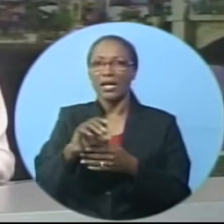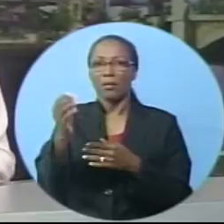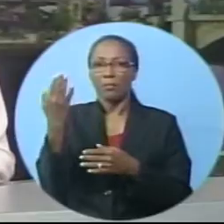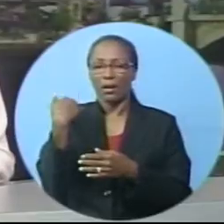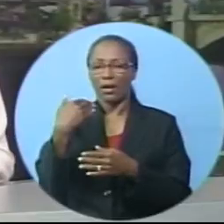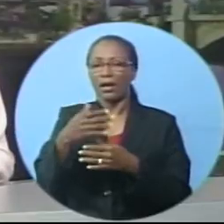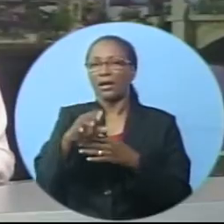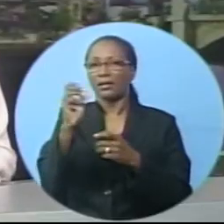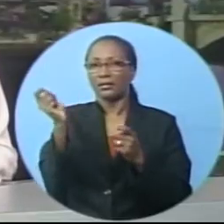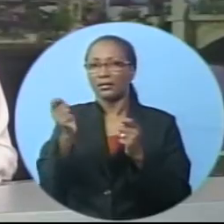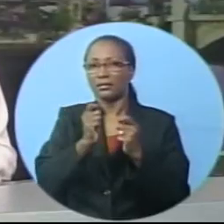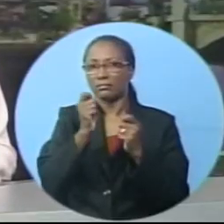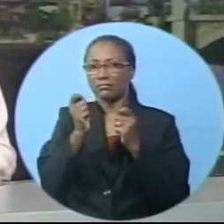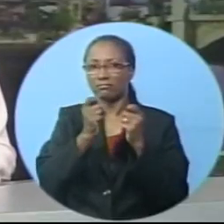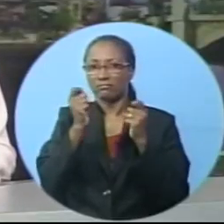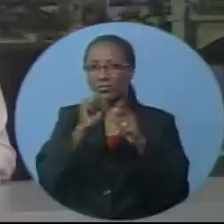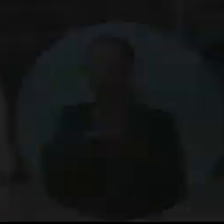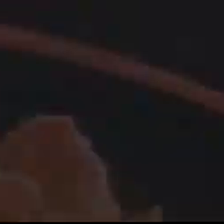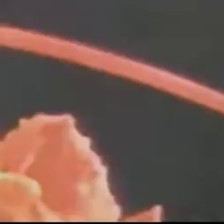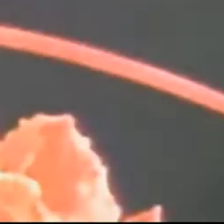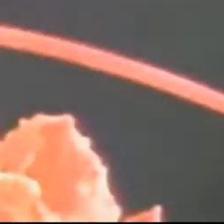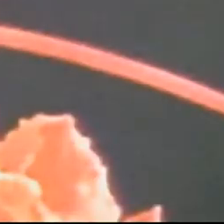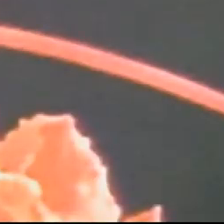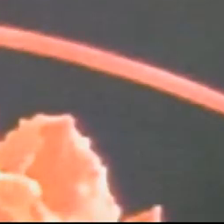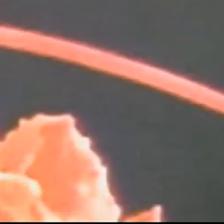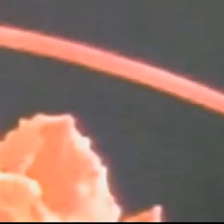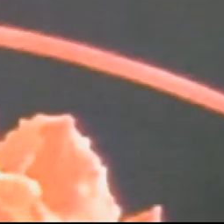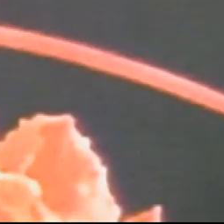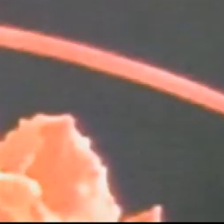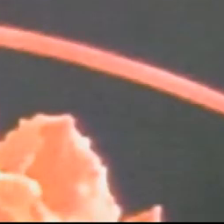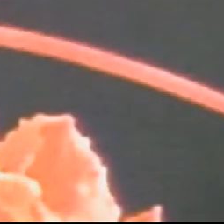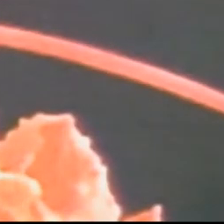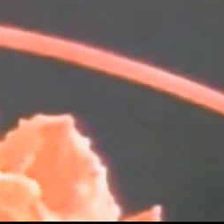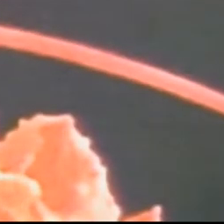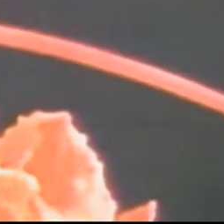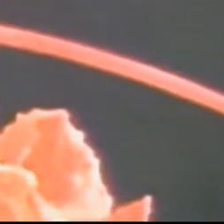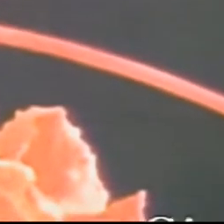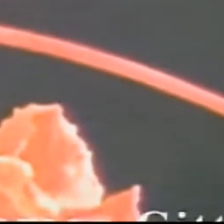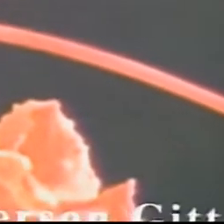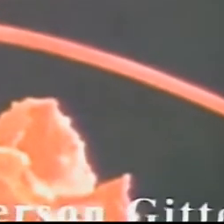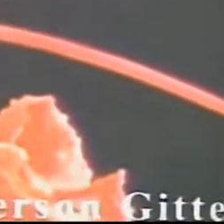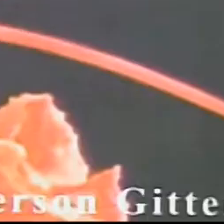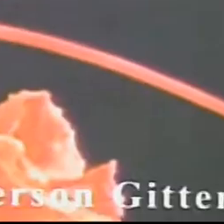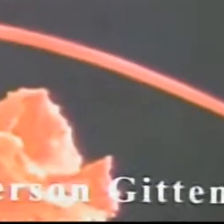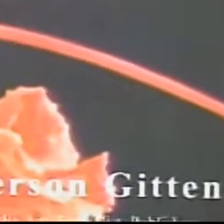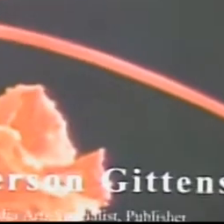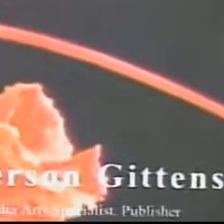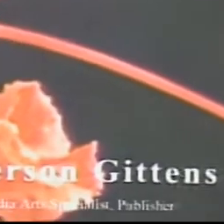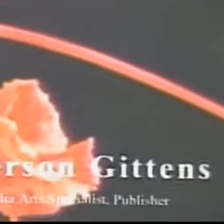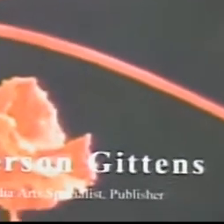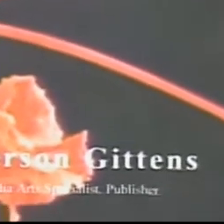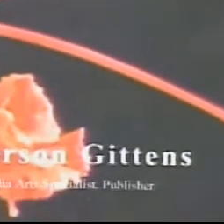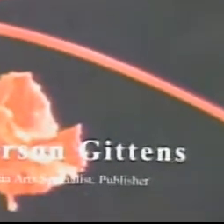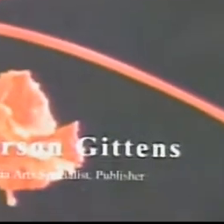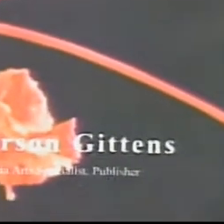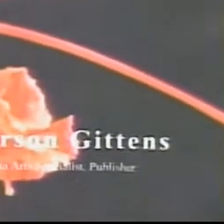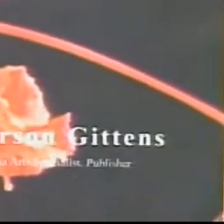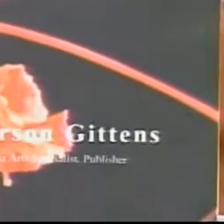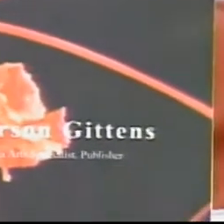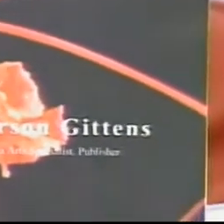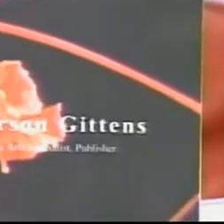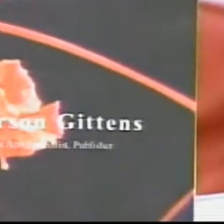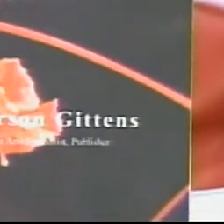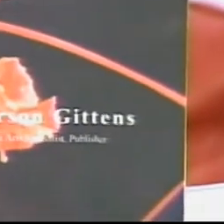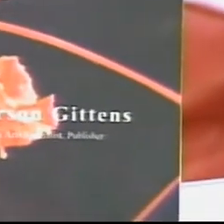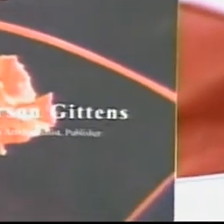CBC employee. It's Barbados in Review, written by William Anderson Gittins. Before signing copies for several people